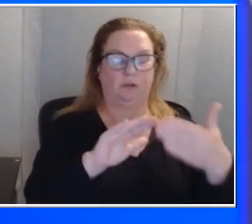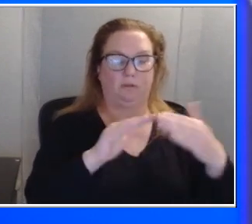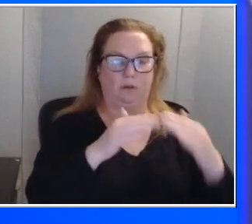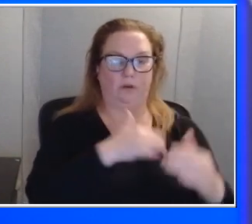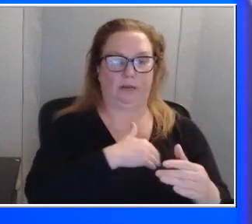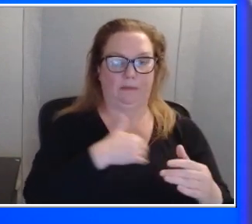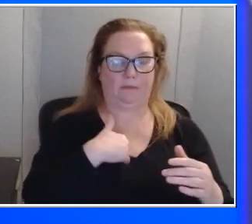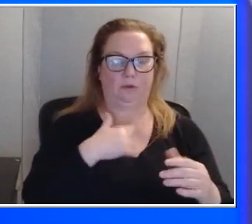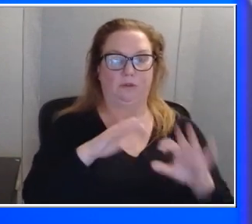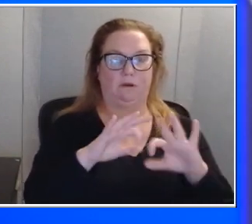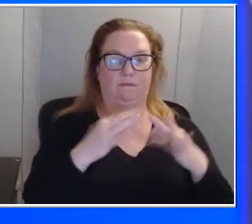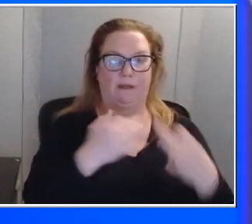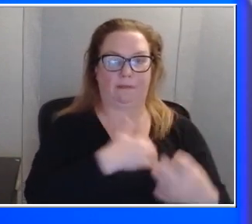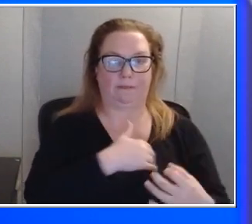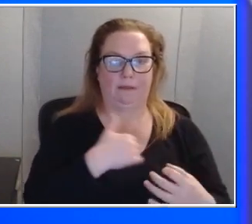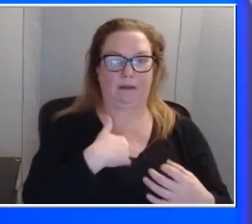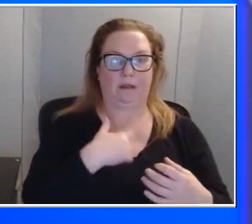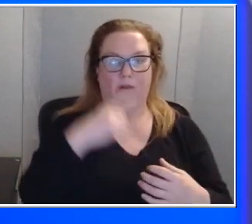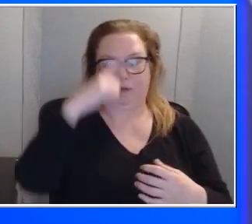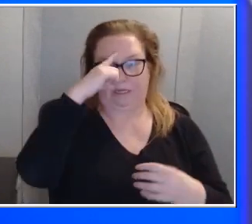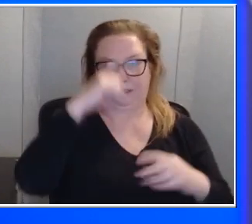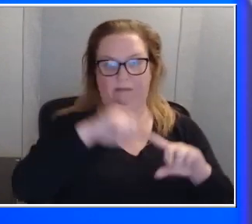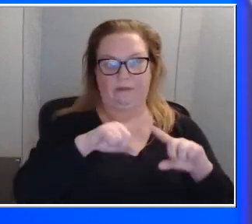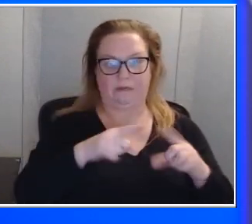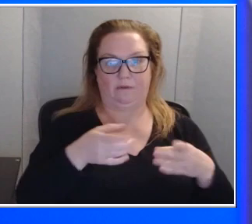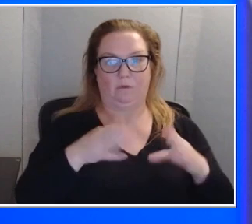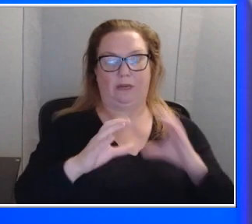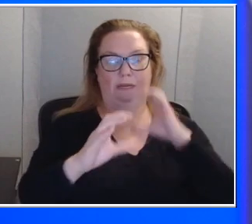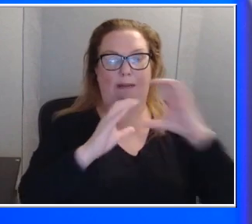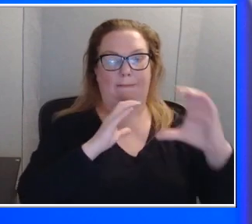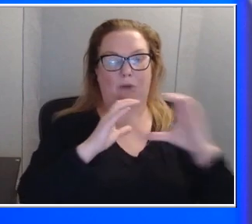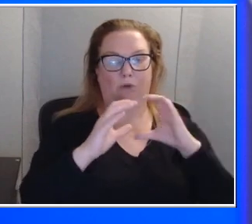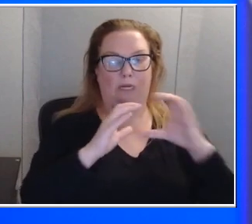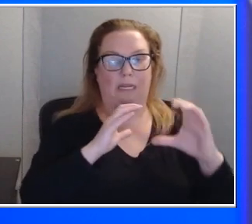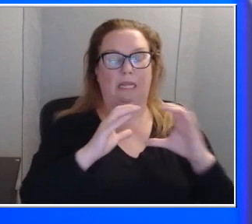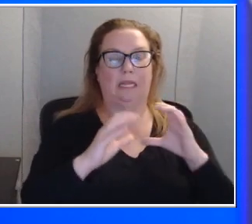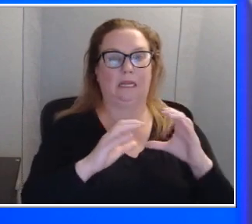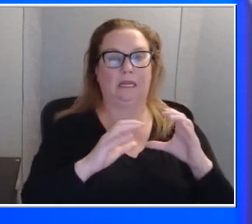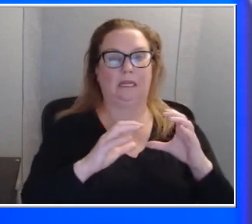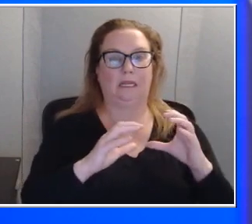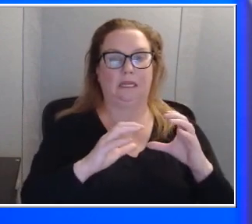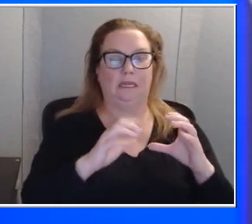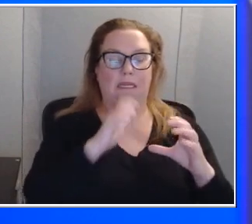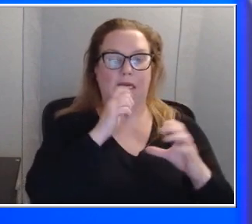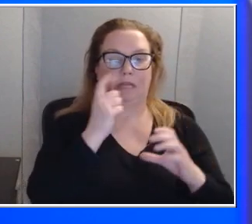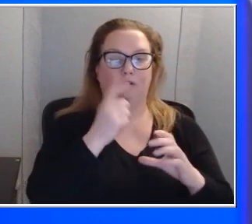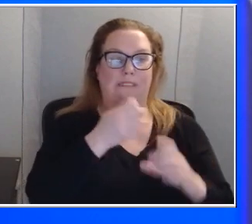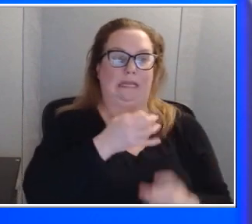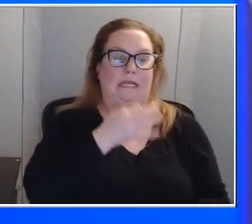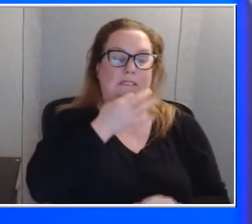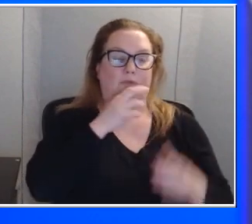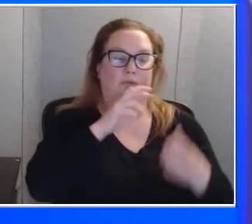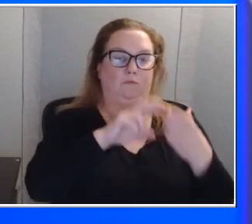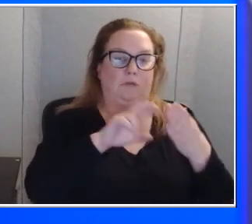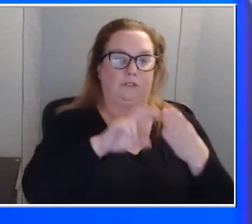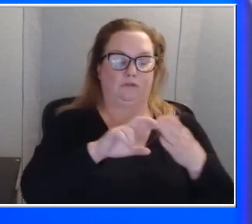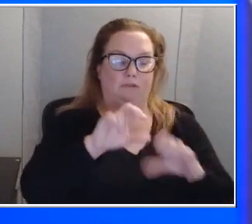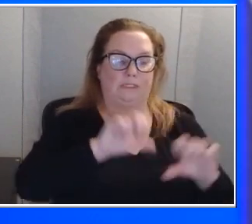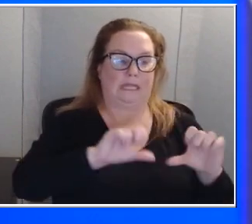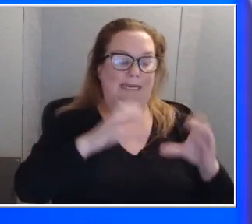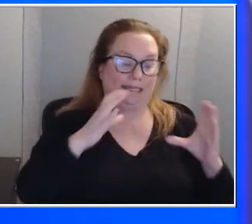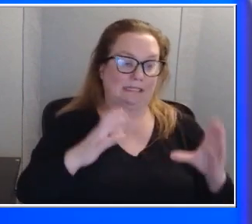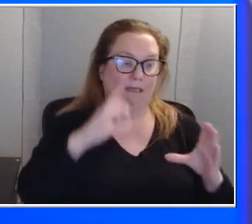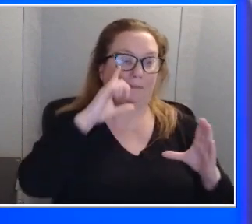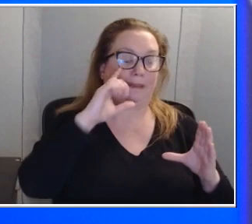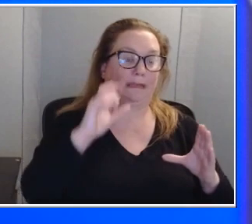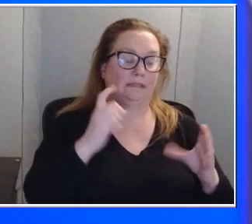family members, and I think we need to think of a different way to communicate other than just experts, researchers, and scientists, because there's a little